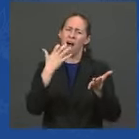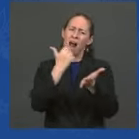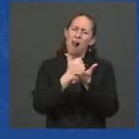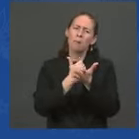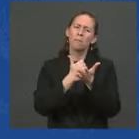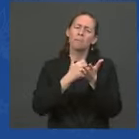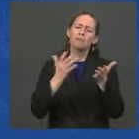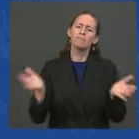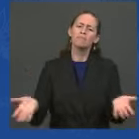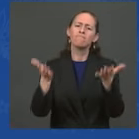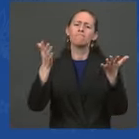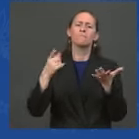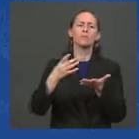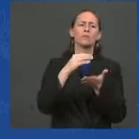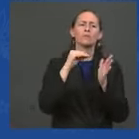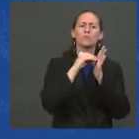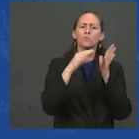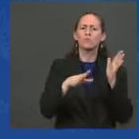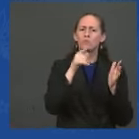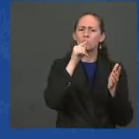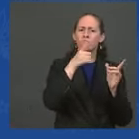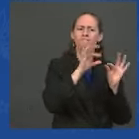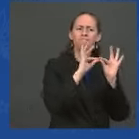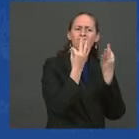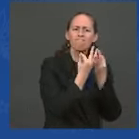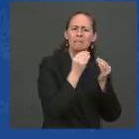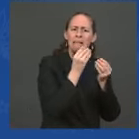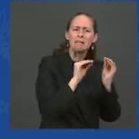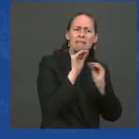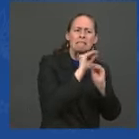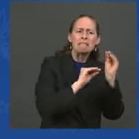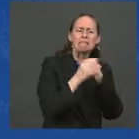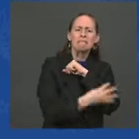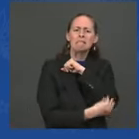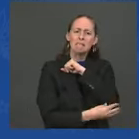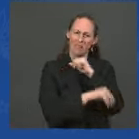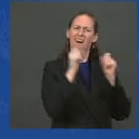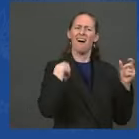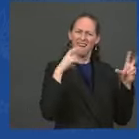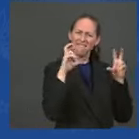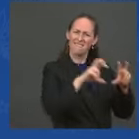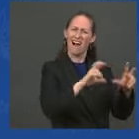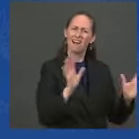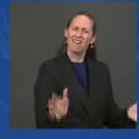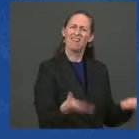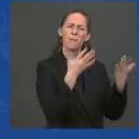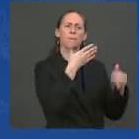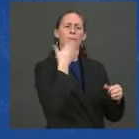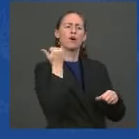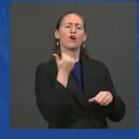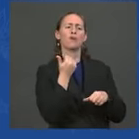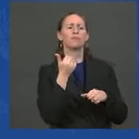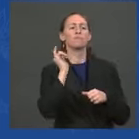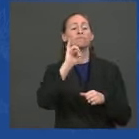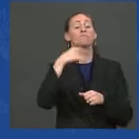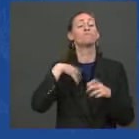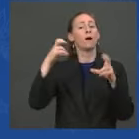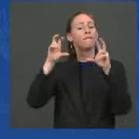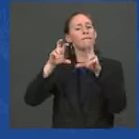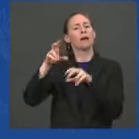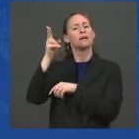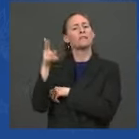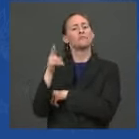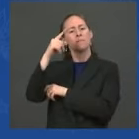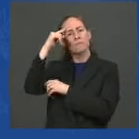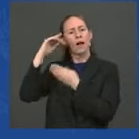attend community college and 4-year schools. And invest in historically black colleges and universities to make sure young people from every neighborhood have a shot at